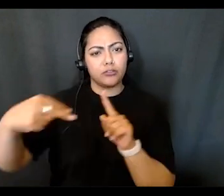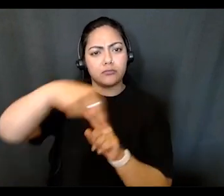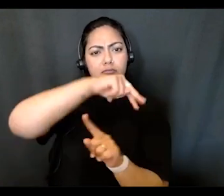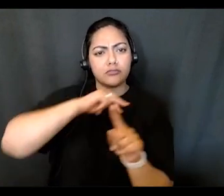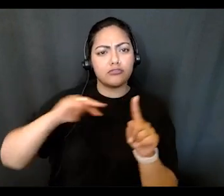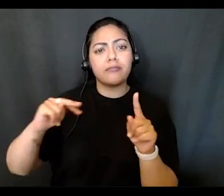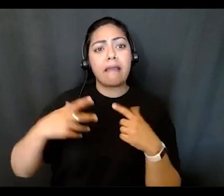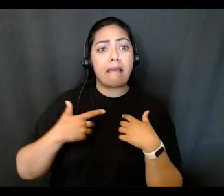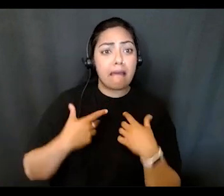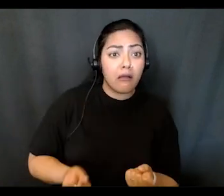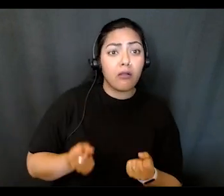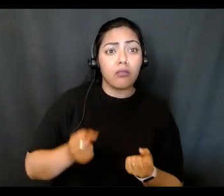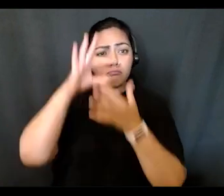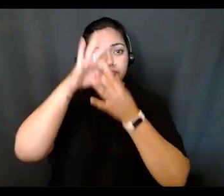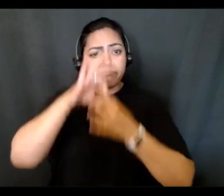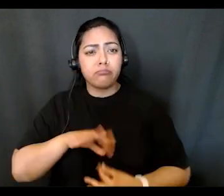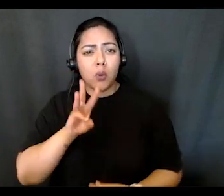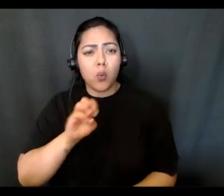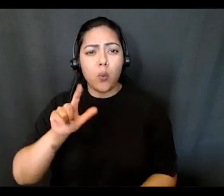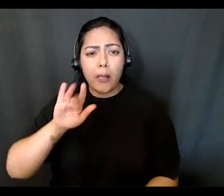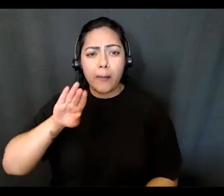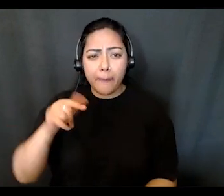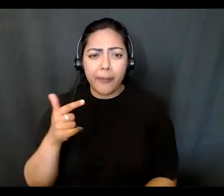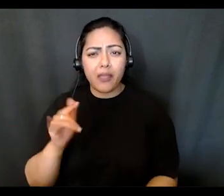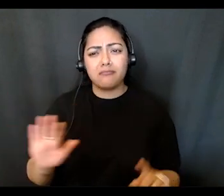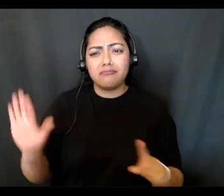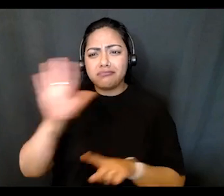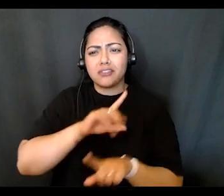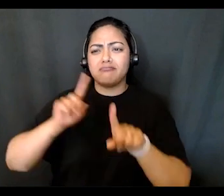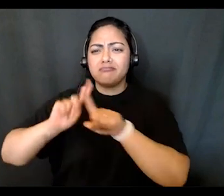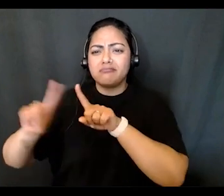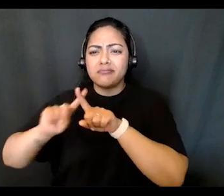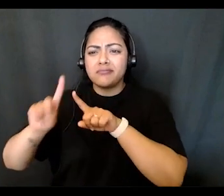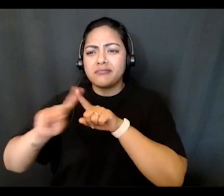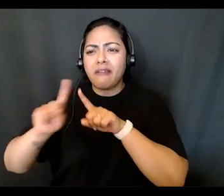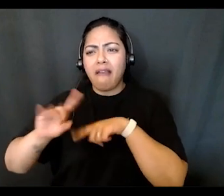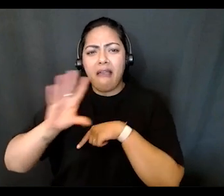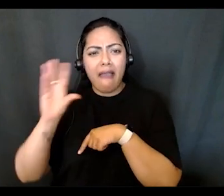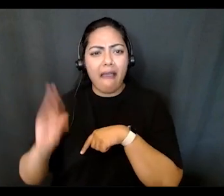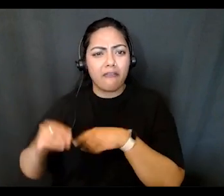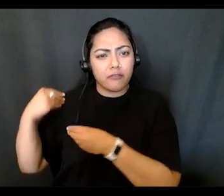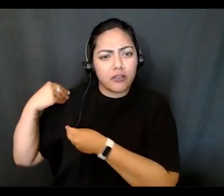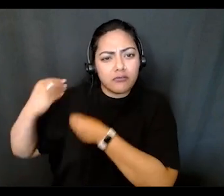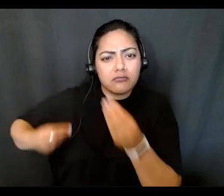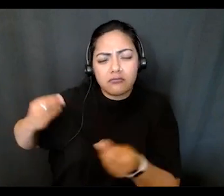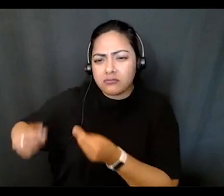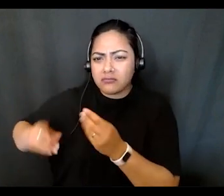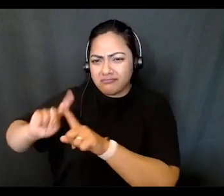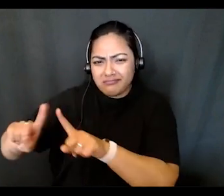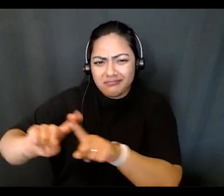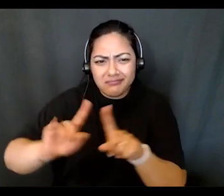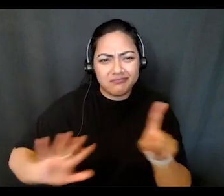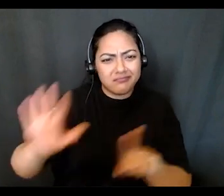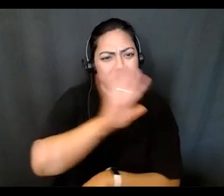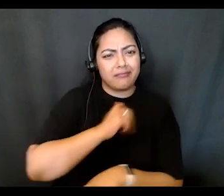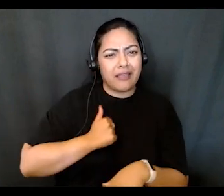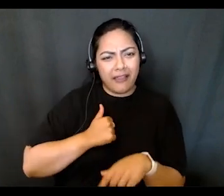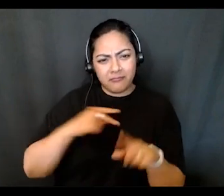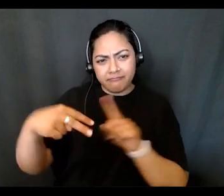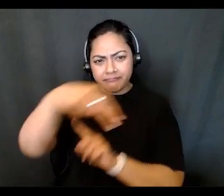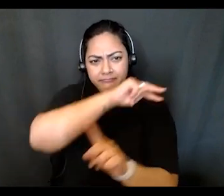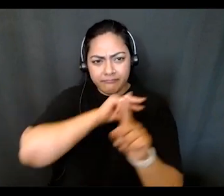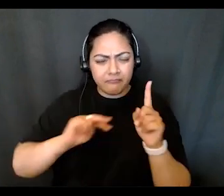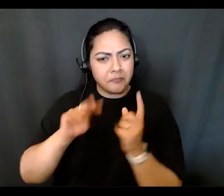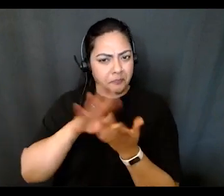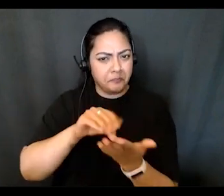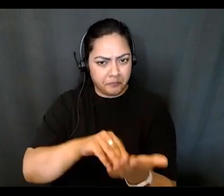of health and well-being across communities of African descent in Canada. The second one has to do with really what we know and how we understand